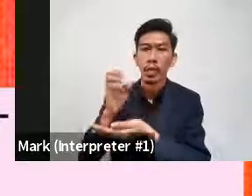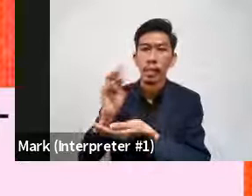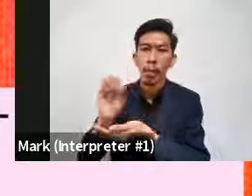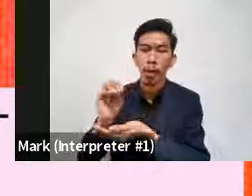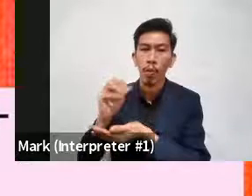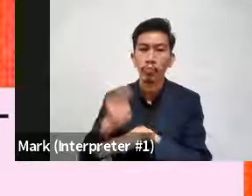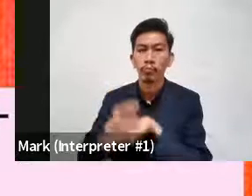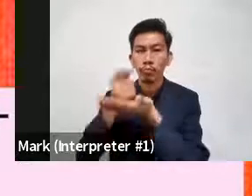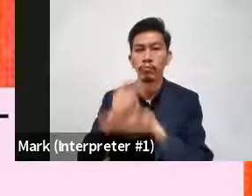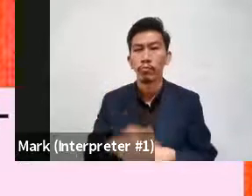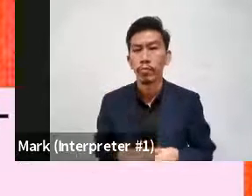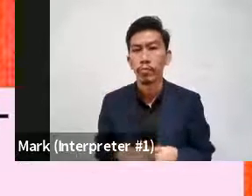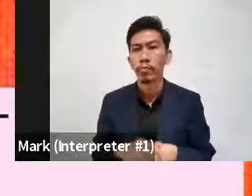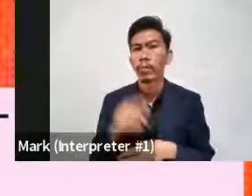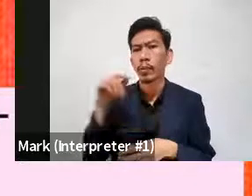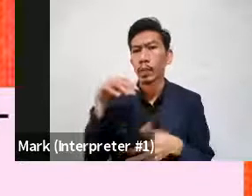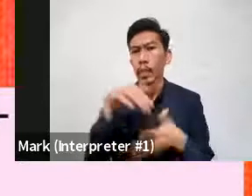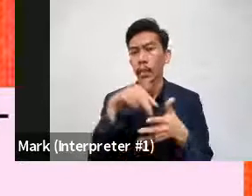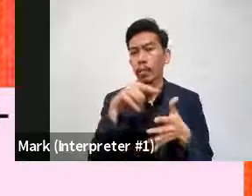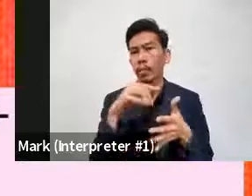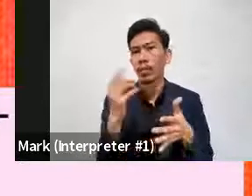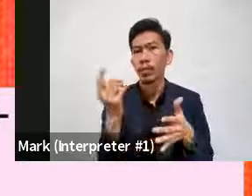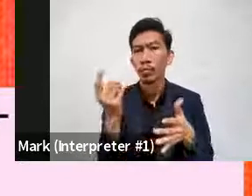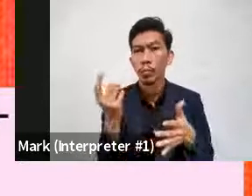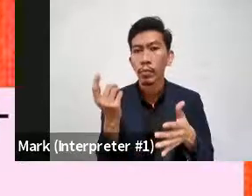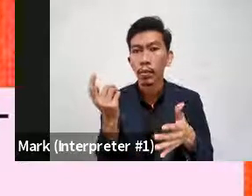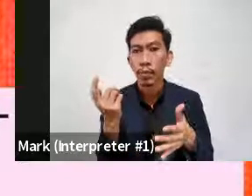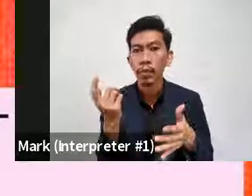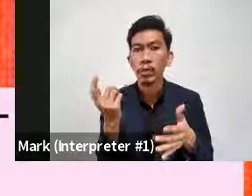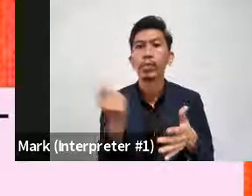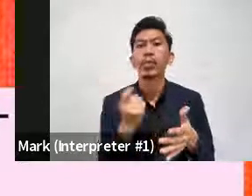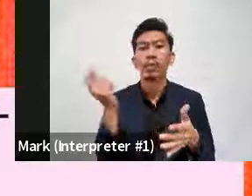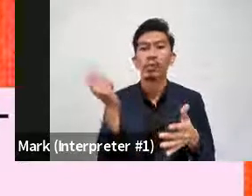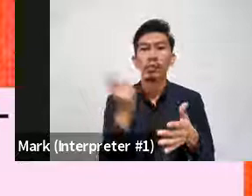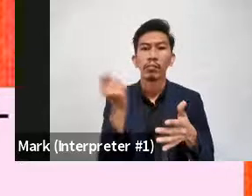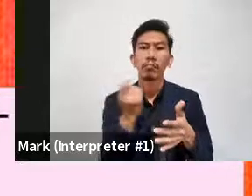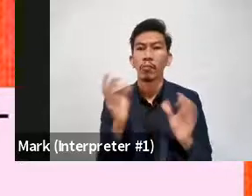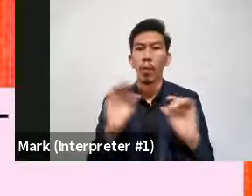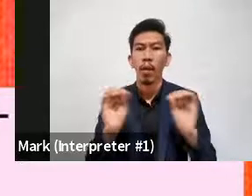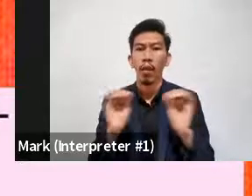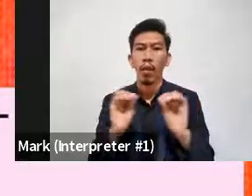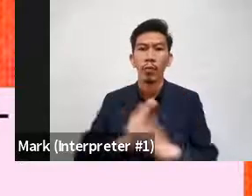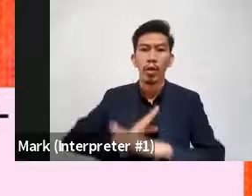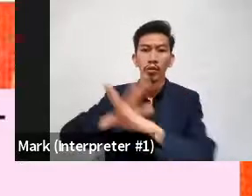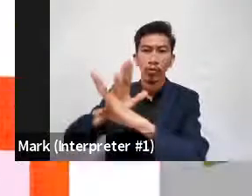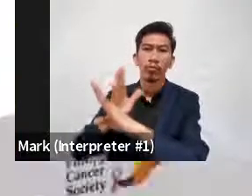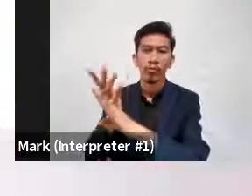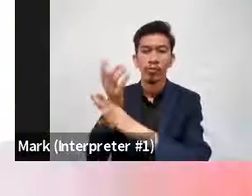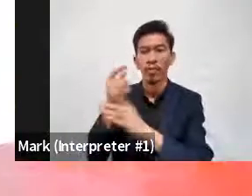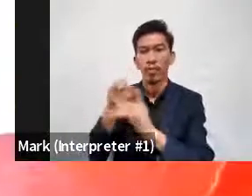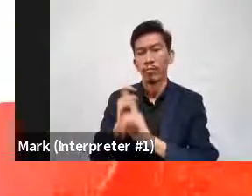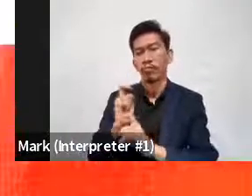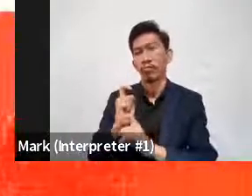is that insurance did not have a protective effect on financial catastrophe and death.